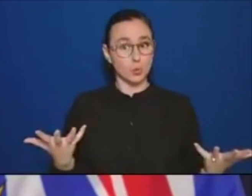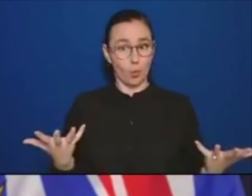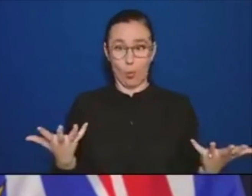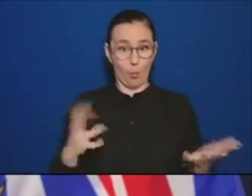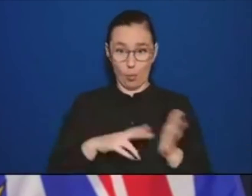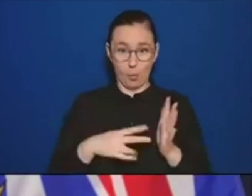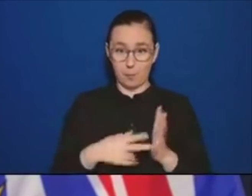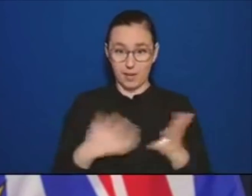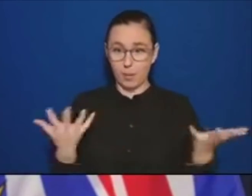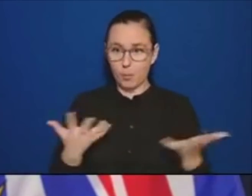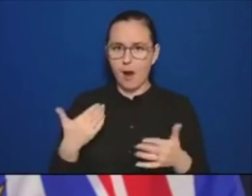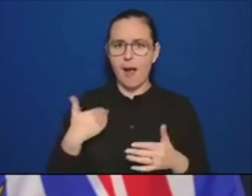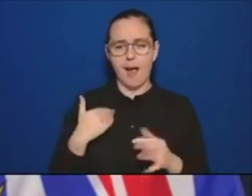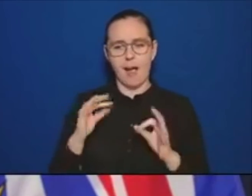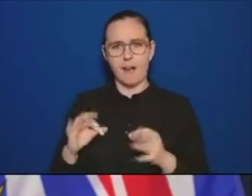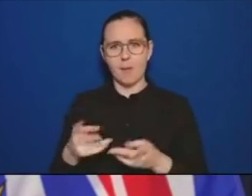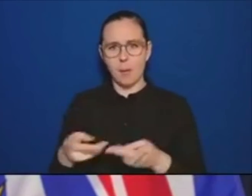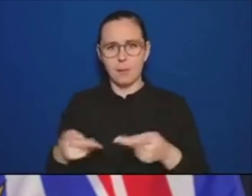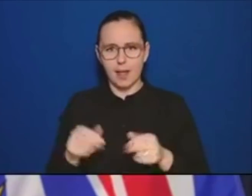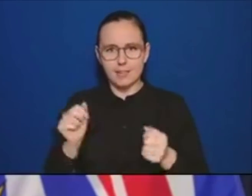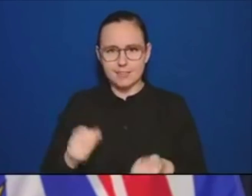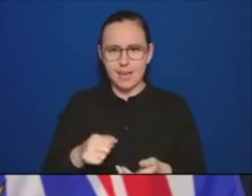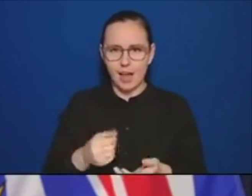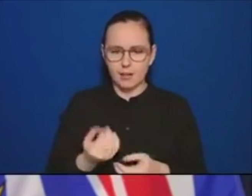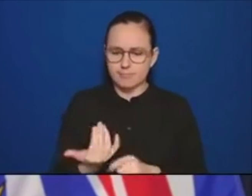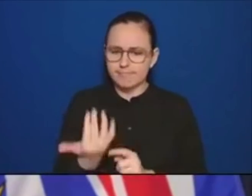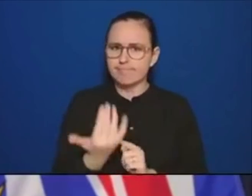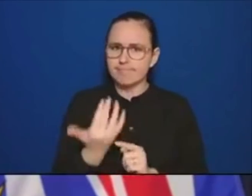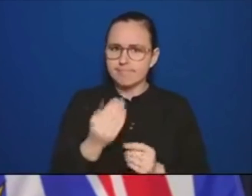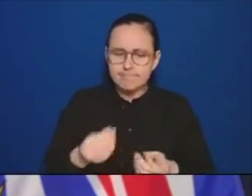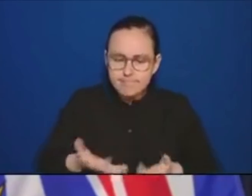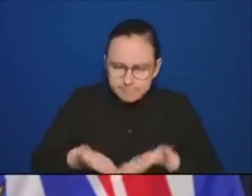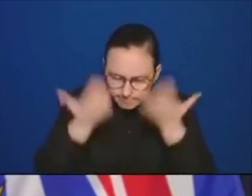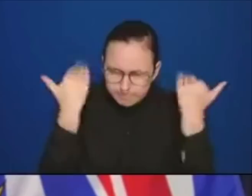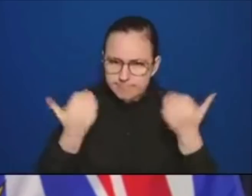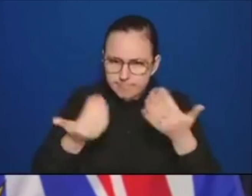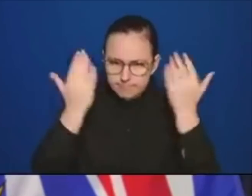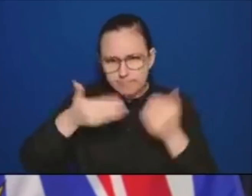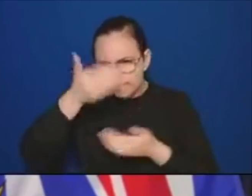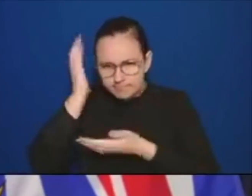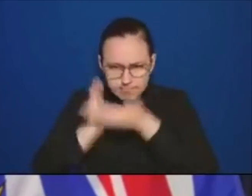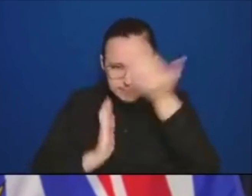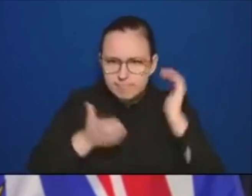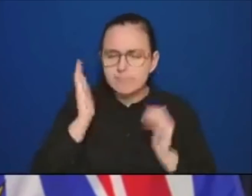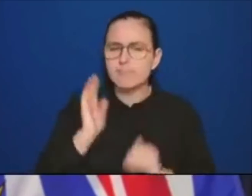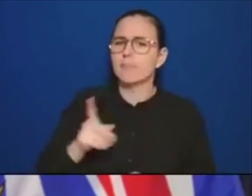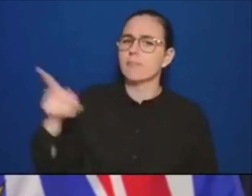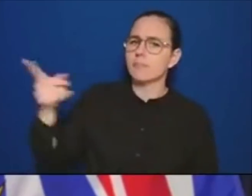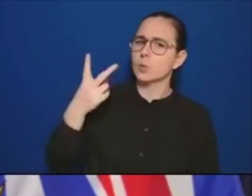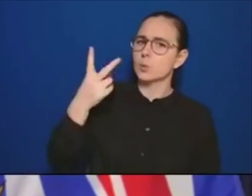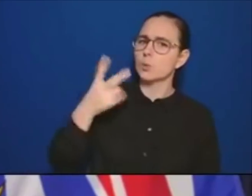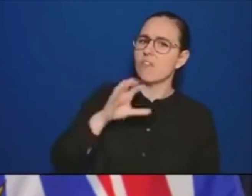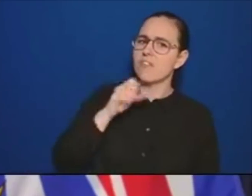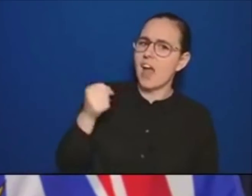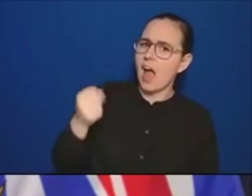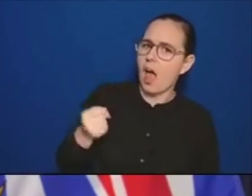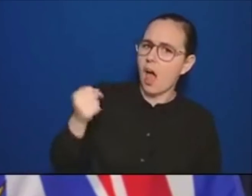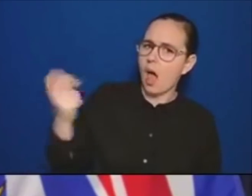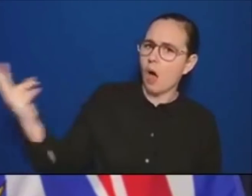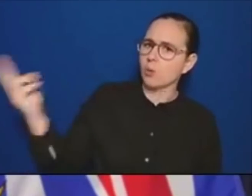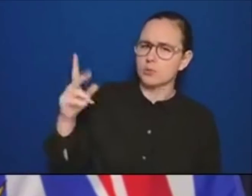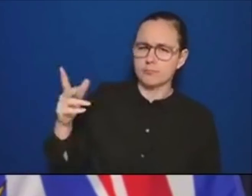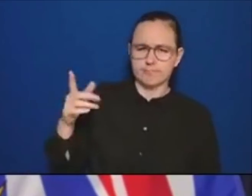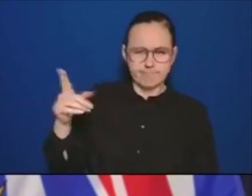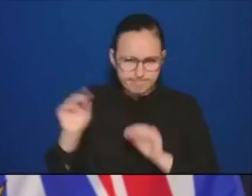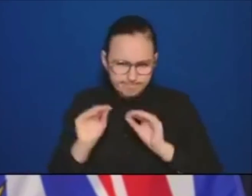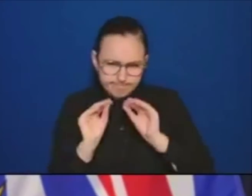knowledge keepers. These are just our first steps. This crisis and the events of the last year have shown how